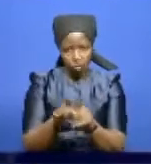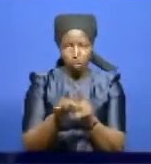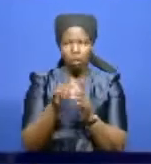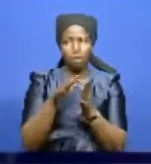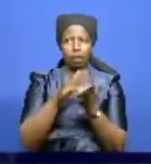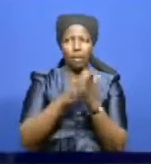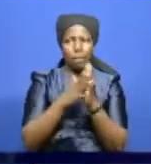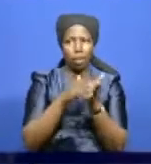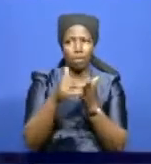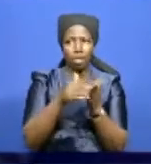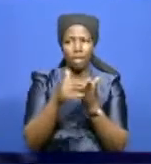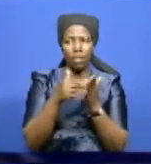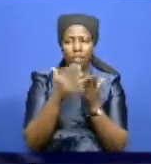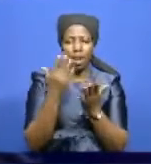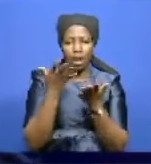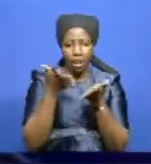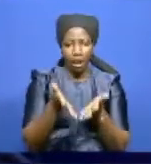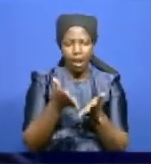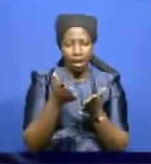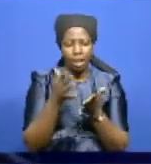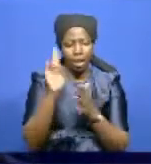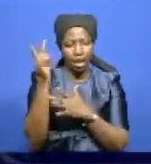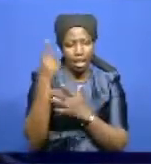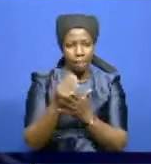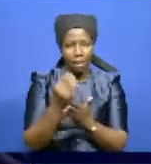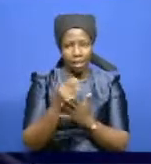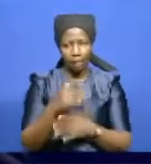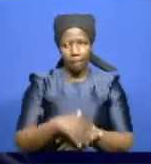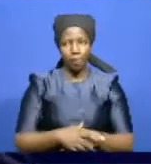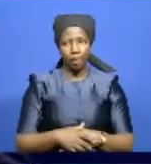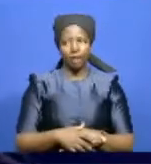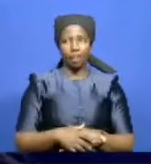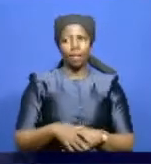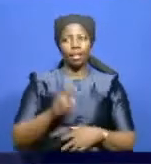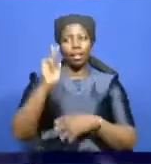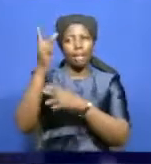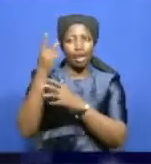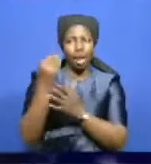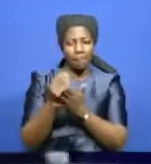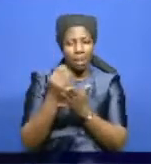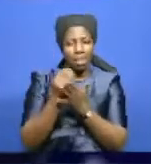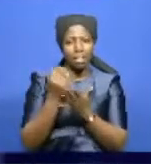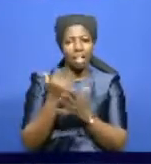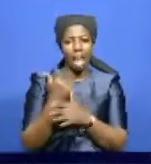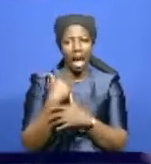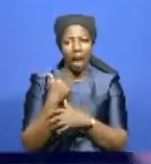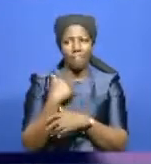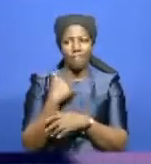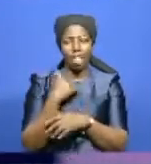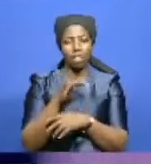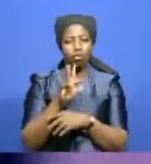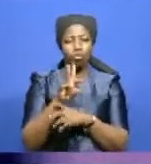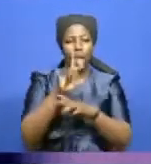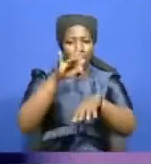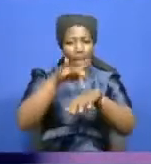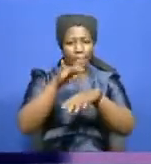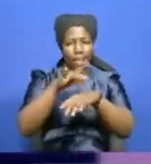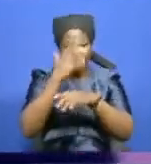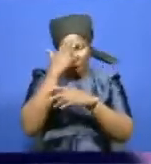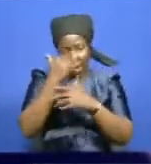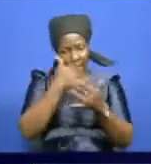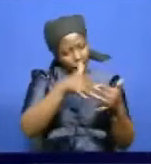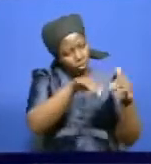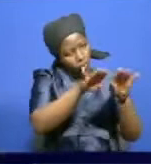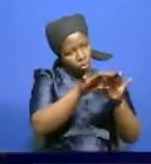regulations. We saw a lot of pressure in the economy. The shilling had the double whammy effect of, you know, effectively shutting down all